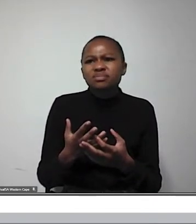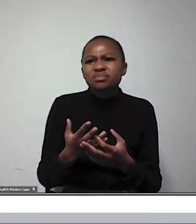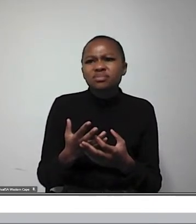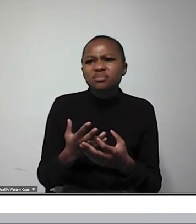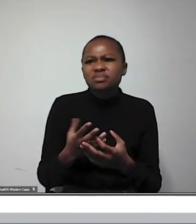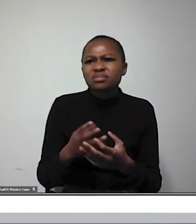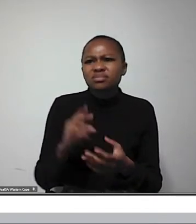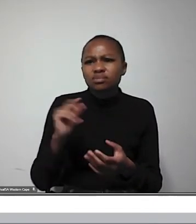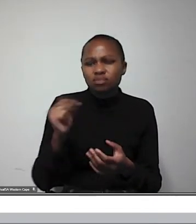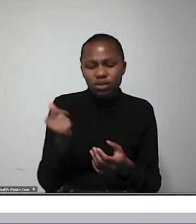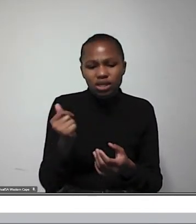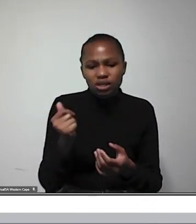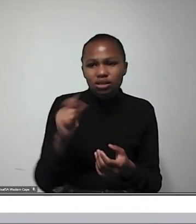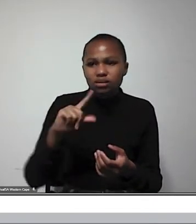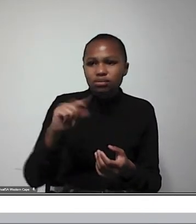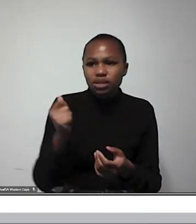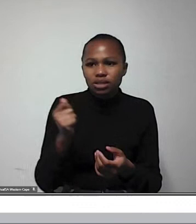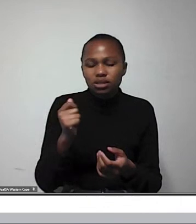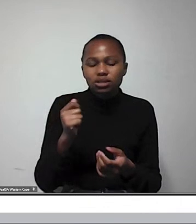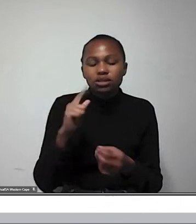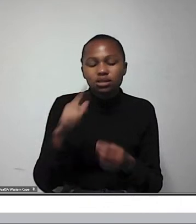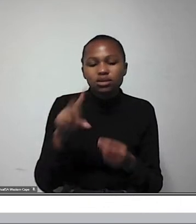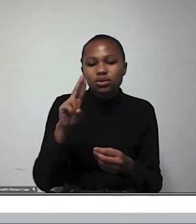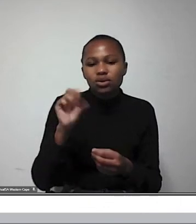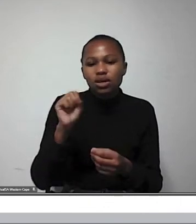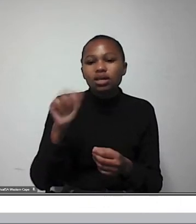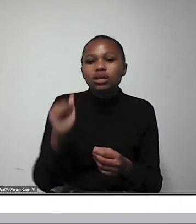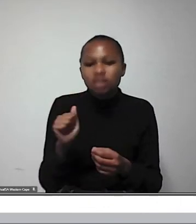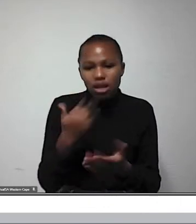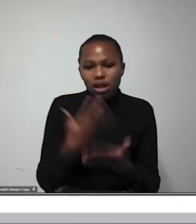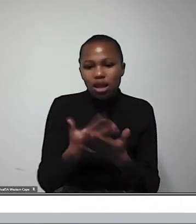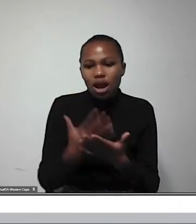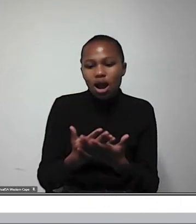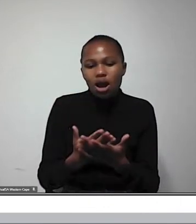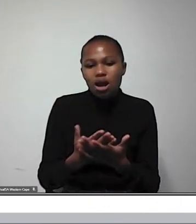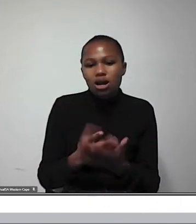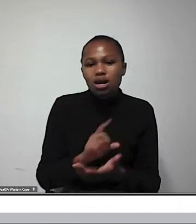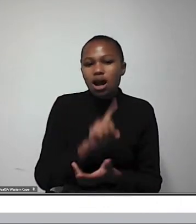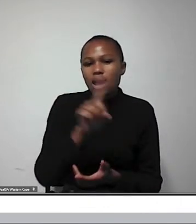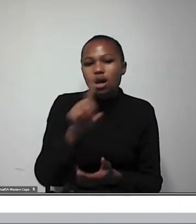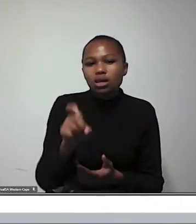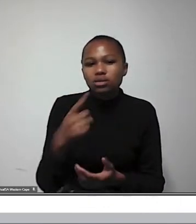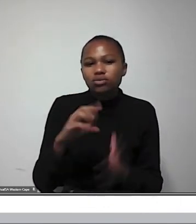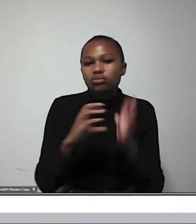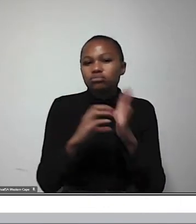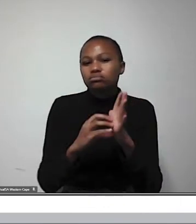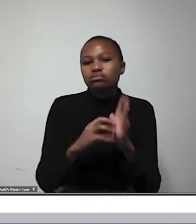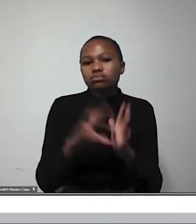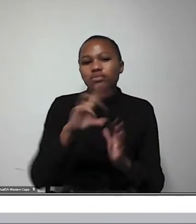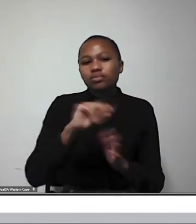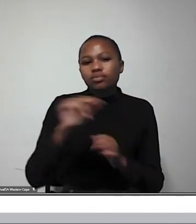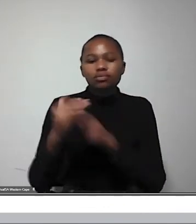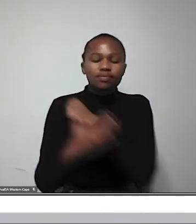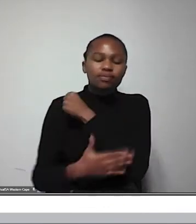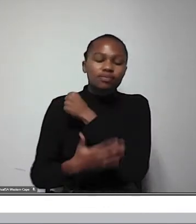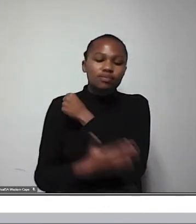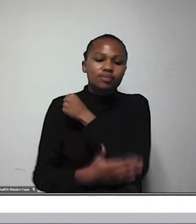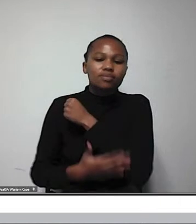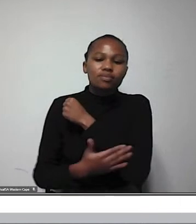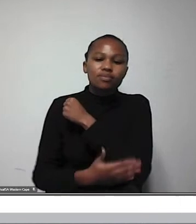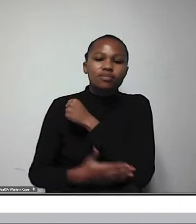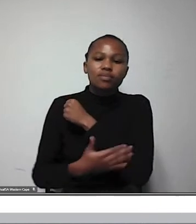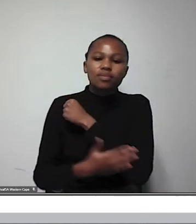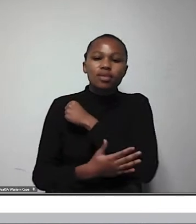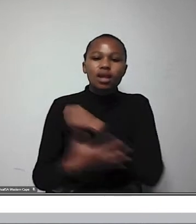tariffs that the USA would be asking, let's say, for example, other countries outside of